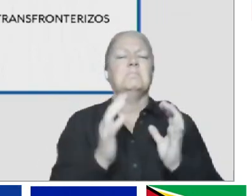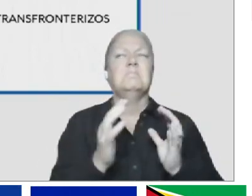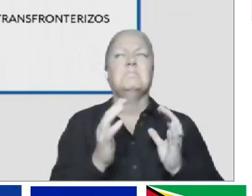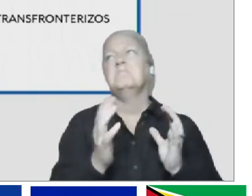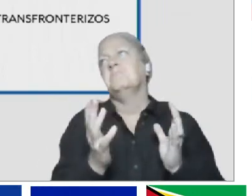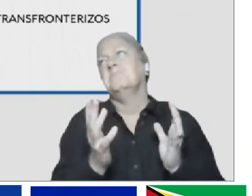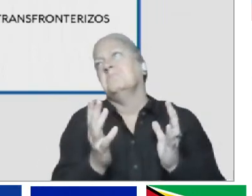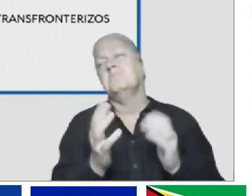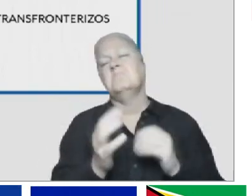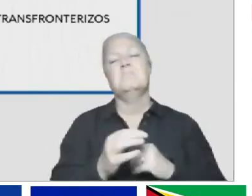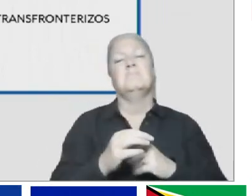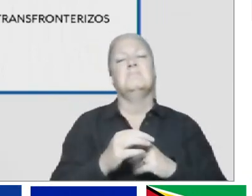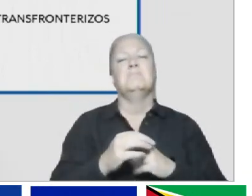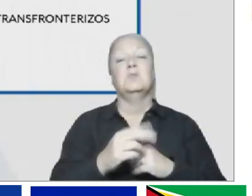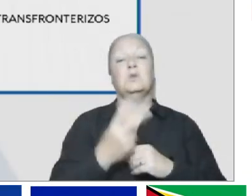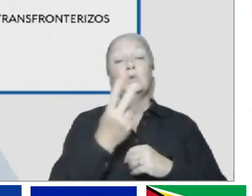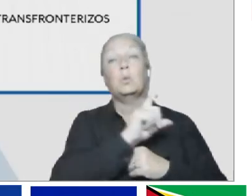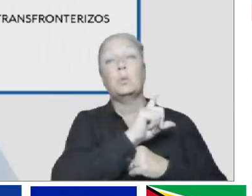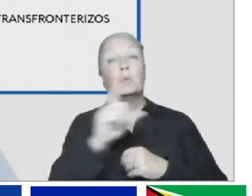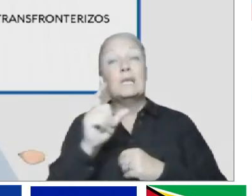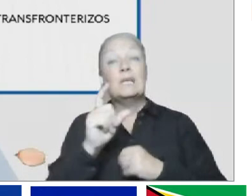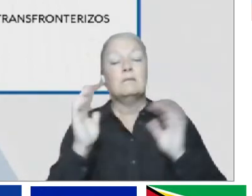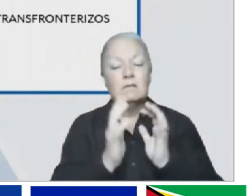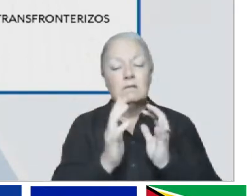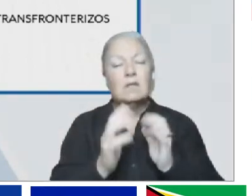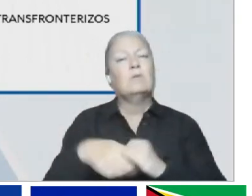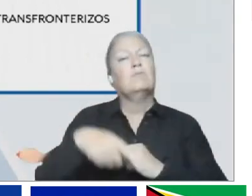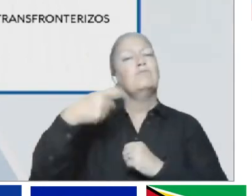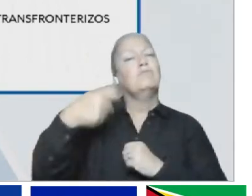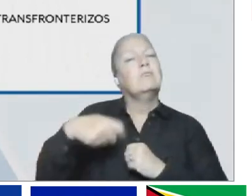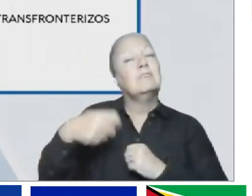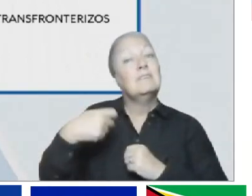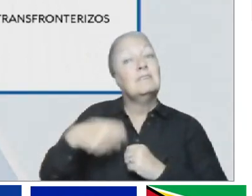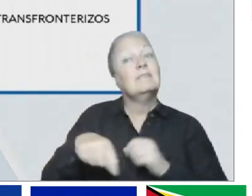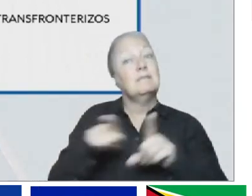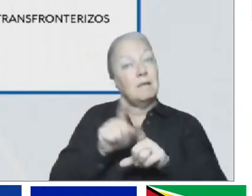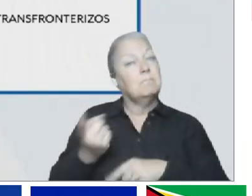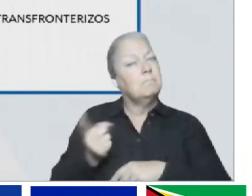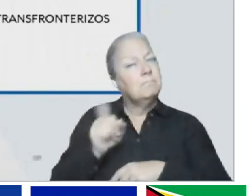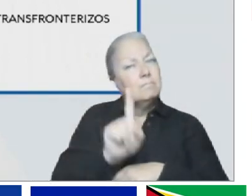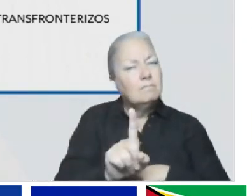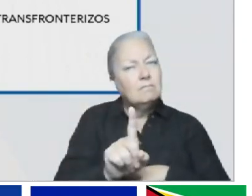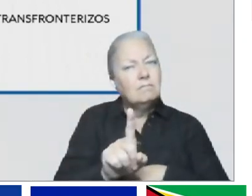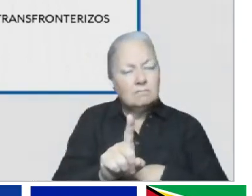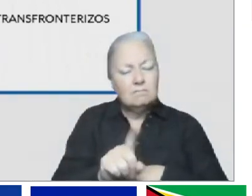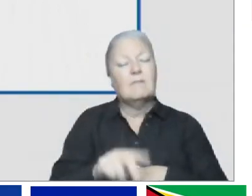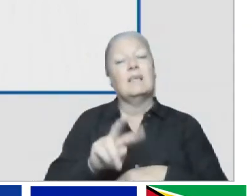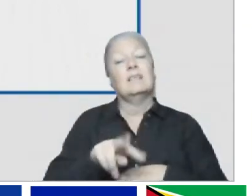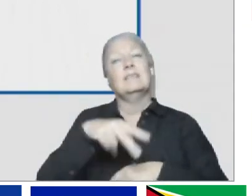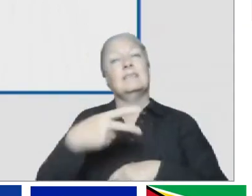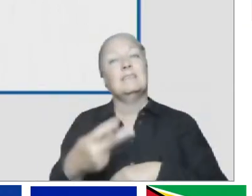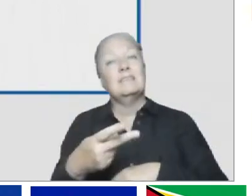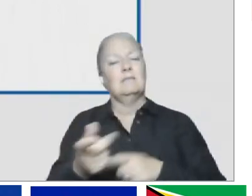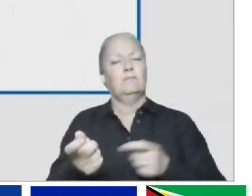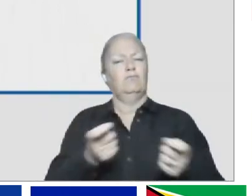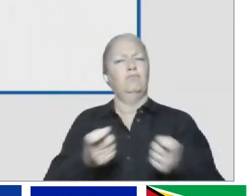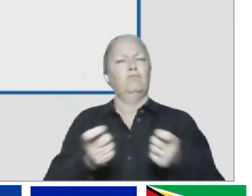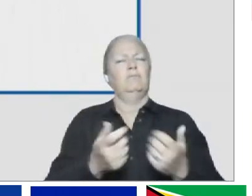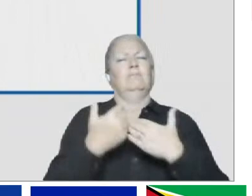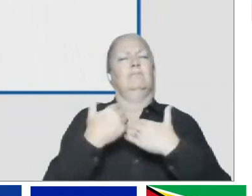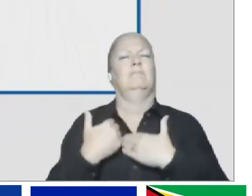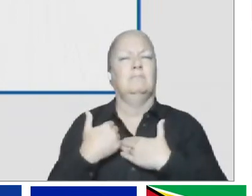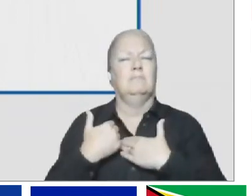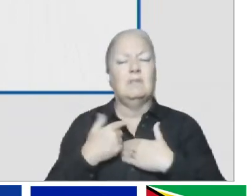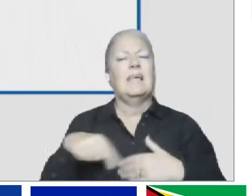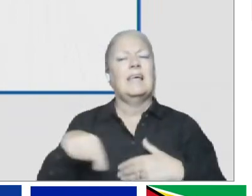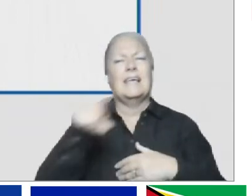with the President of the Republic, and also the system manager, for them to be able to make the political decisions based on scientific